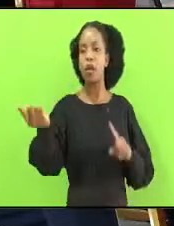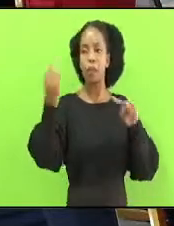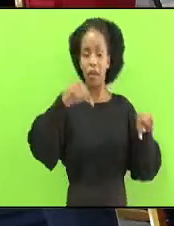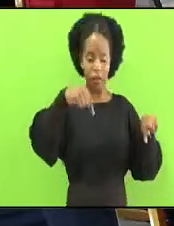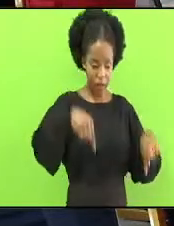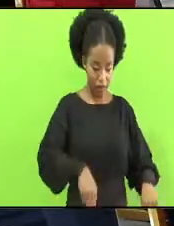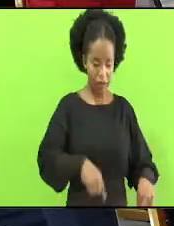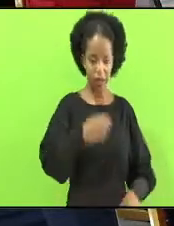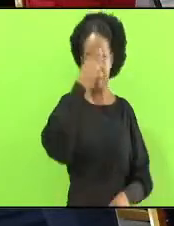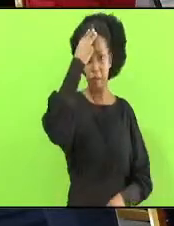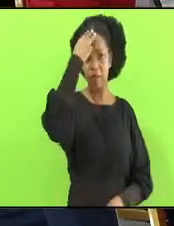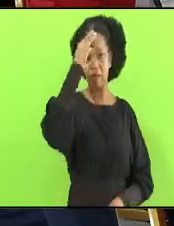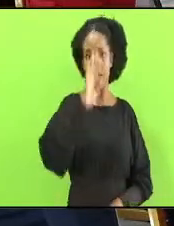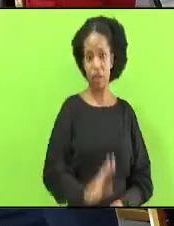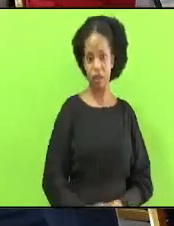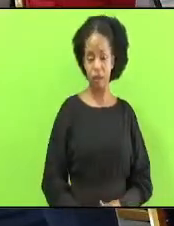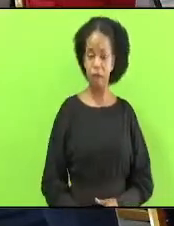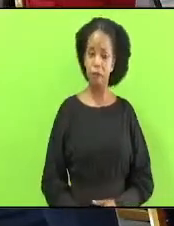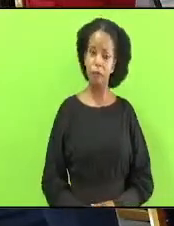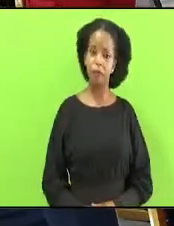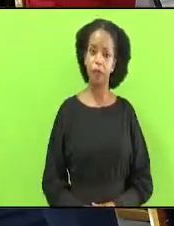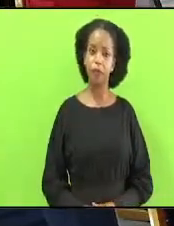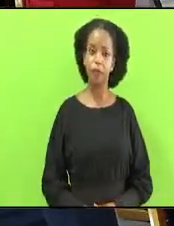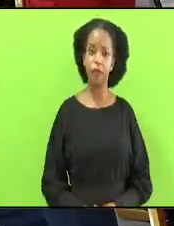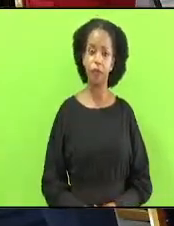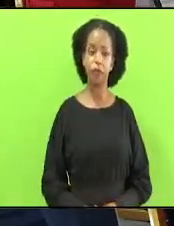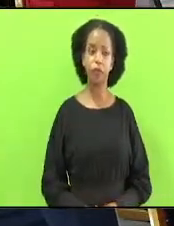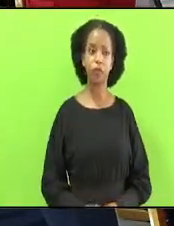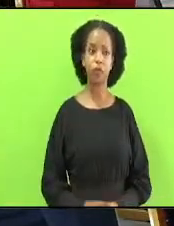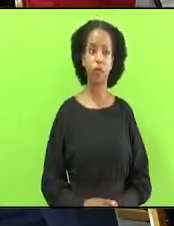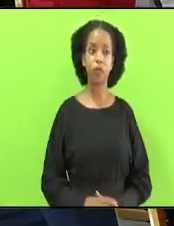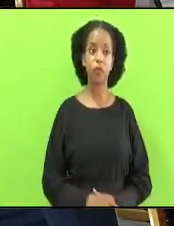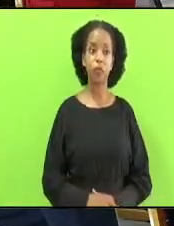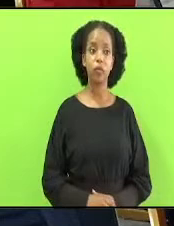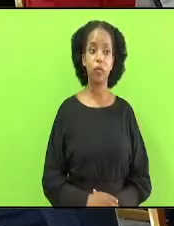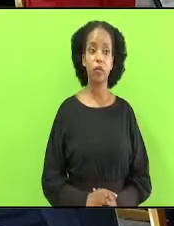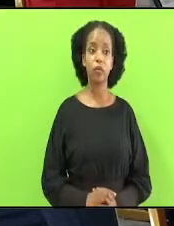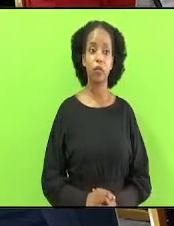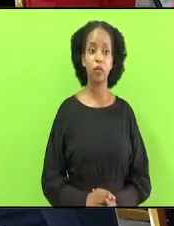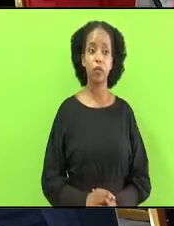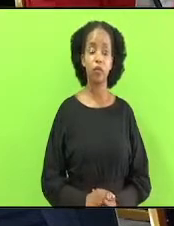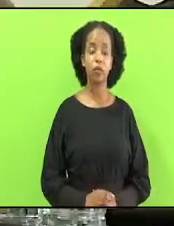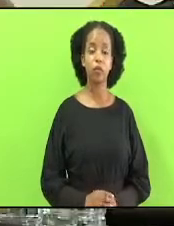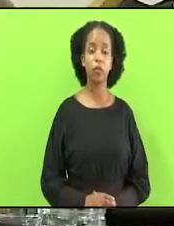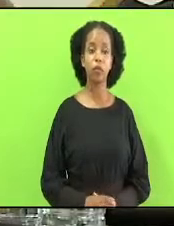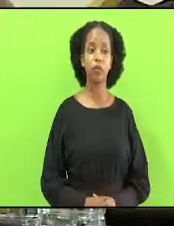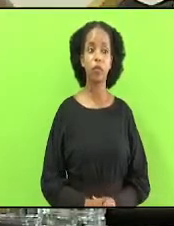also appreciate the fact that the parliament came from Cape Town to Mahikeng.